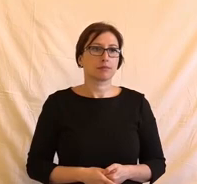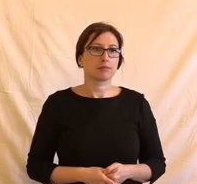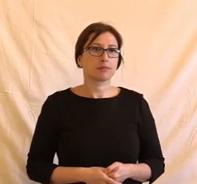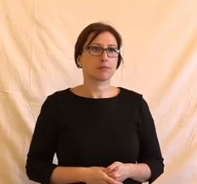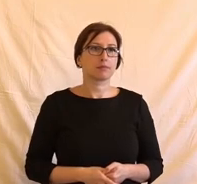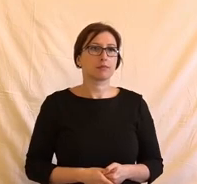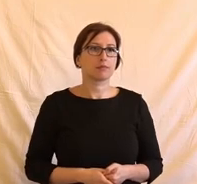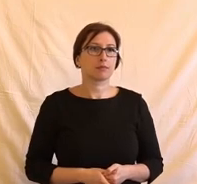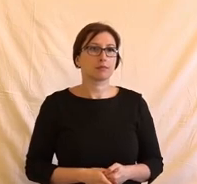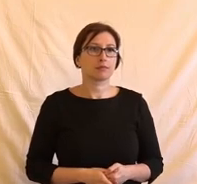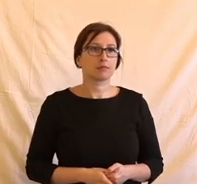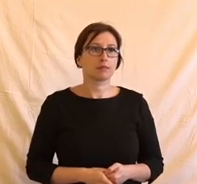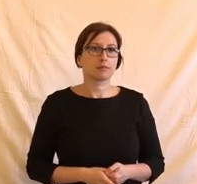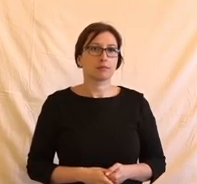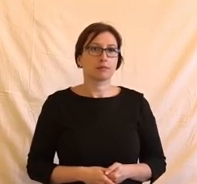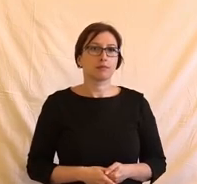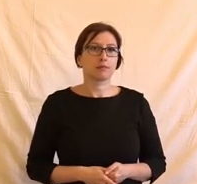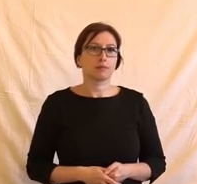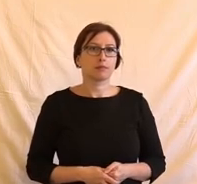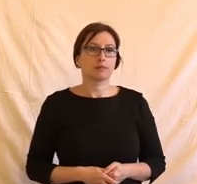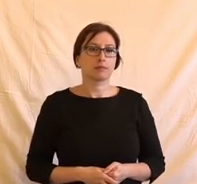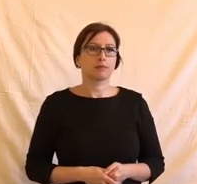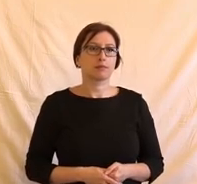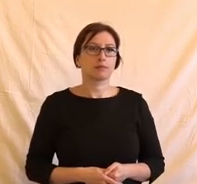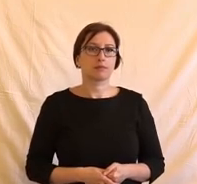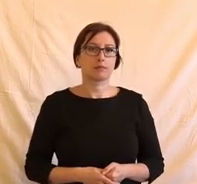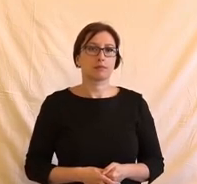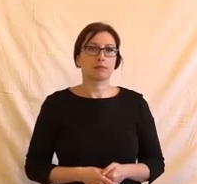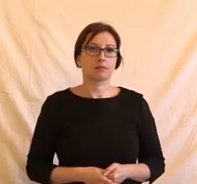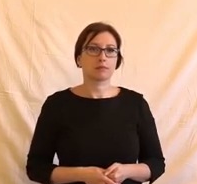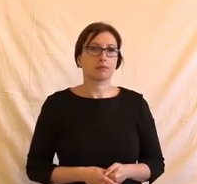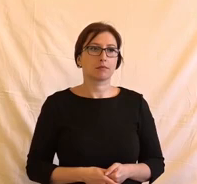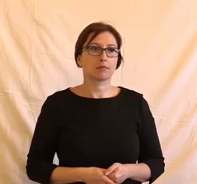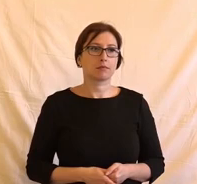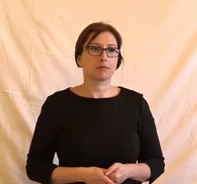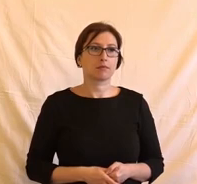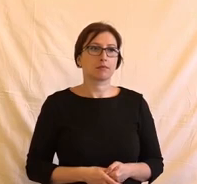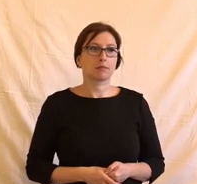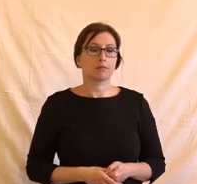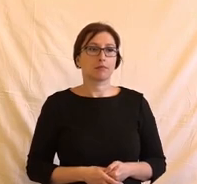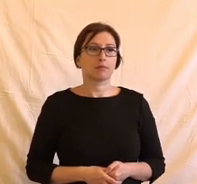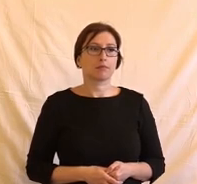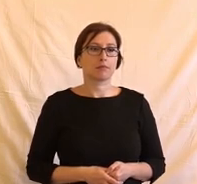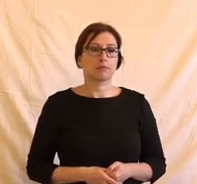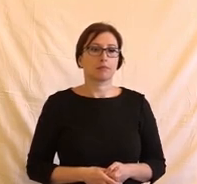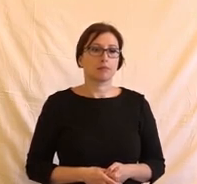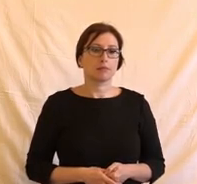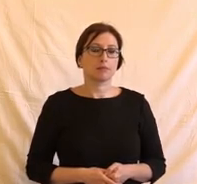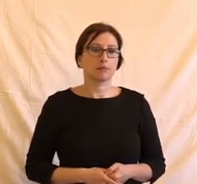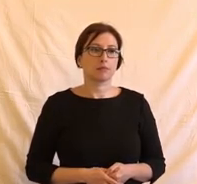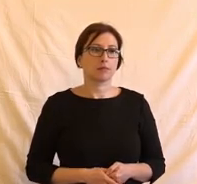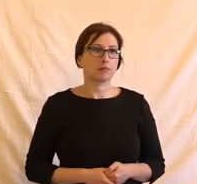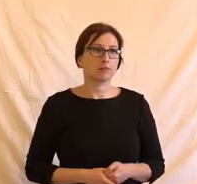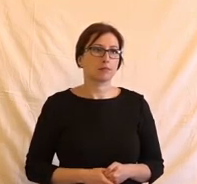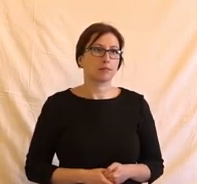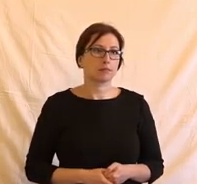he discovers what's going on. I'm paying with legal tender, a 50-pound note. It just turns out that the 50-pound note is never